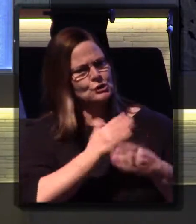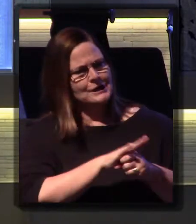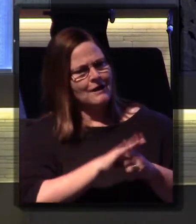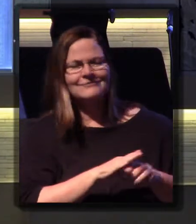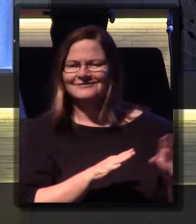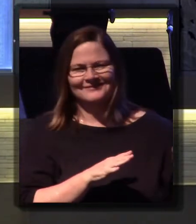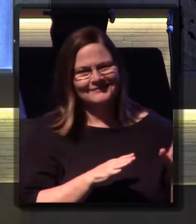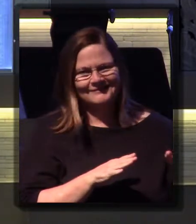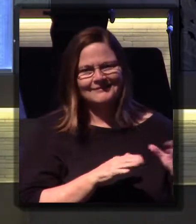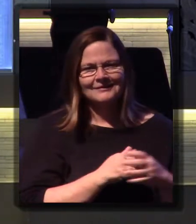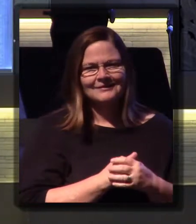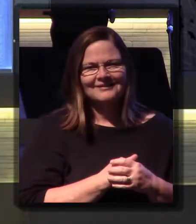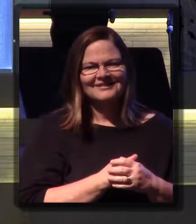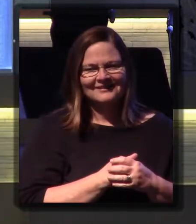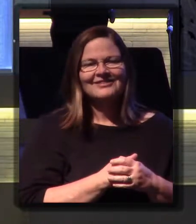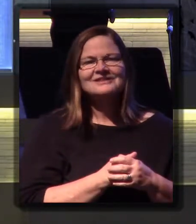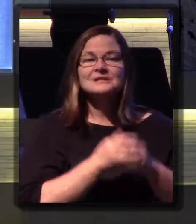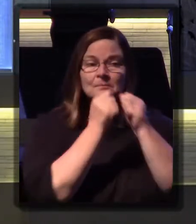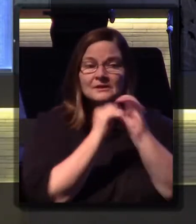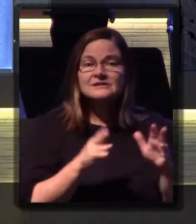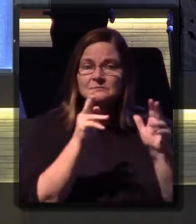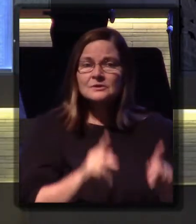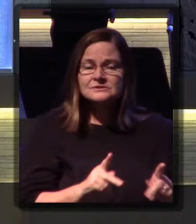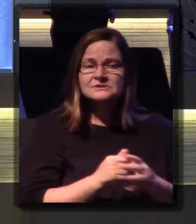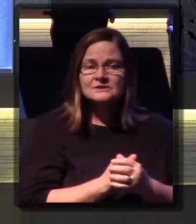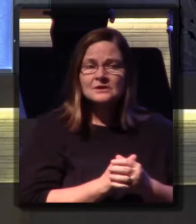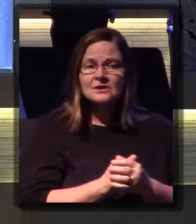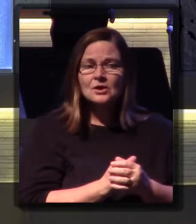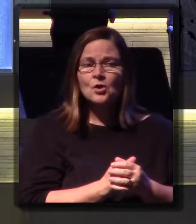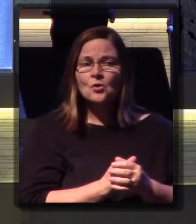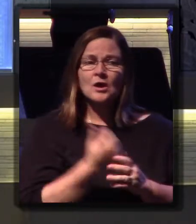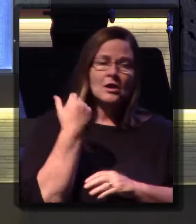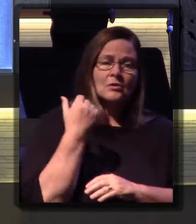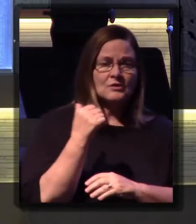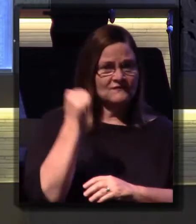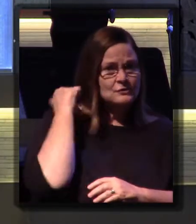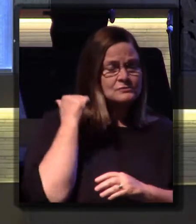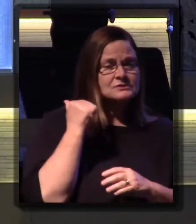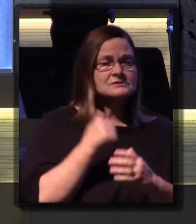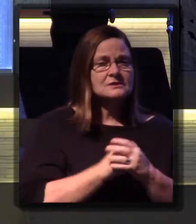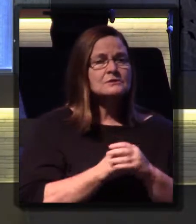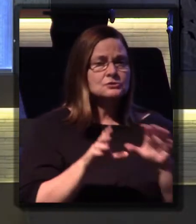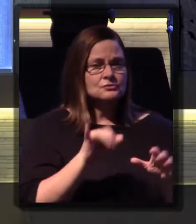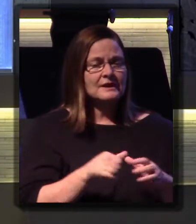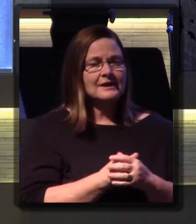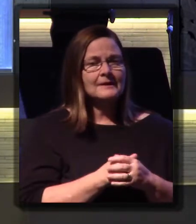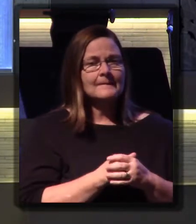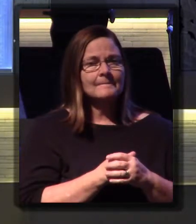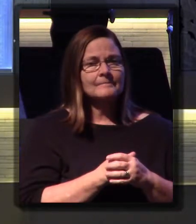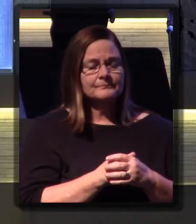Yes, I will. I'm good enough. You know, not at all. This will be the blessed person